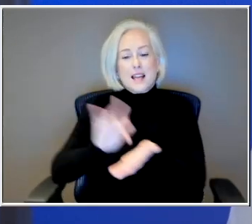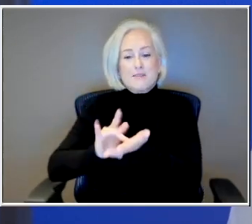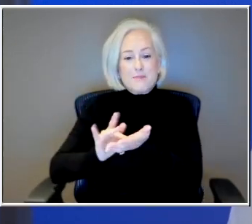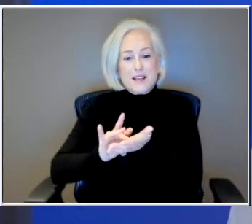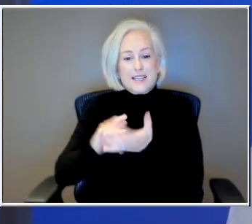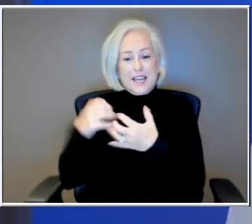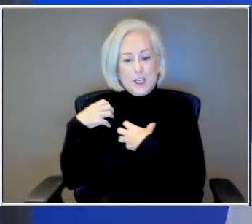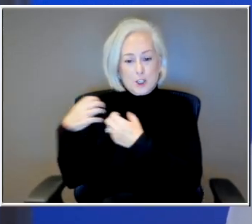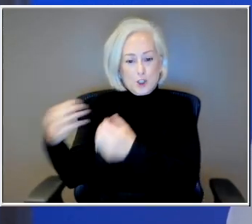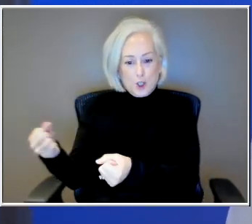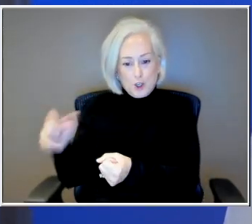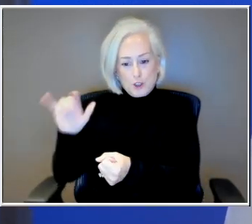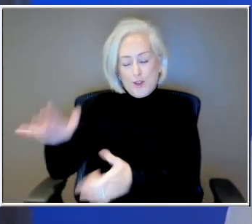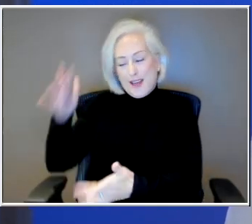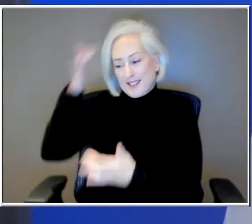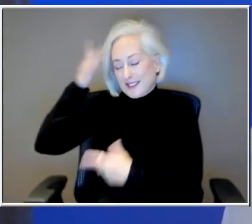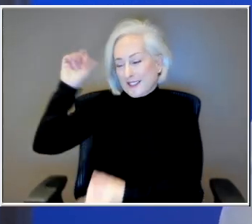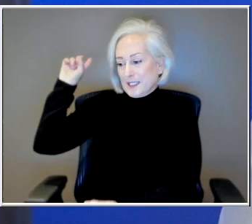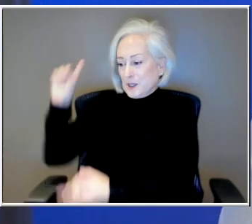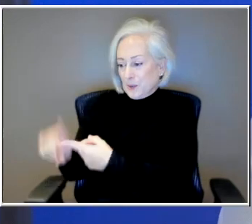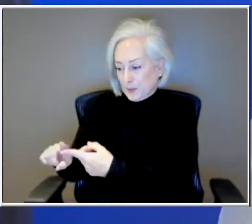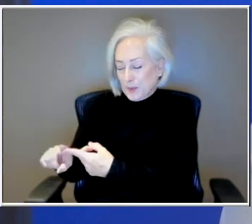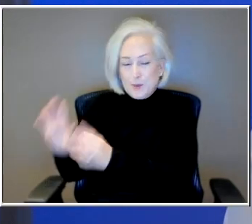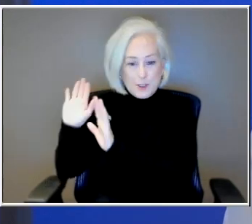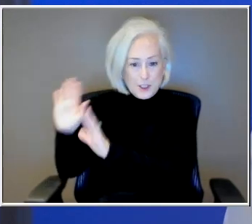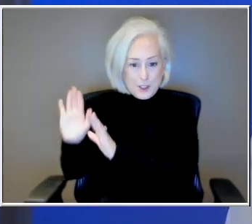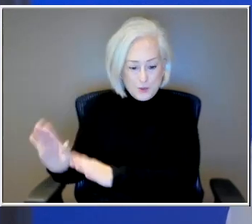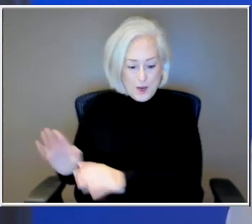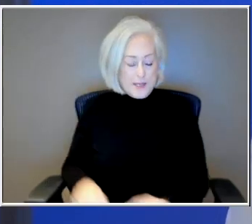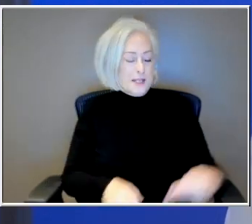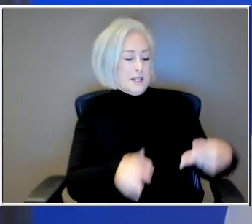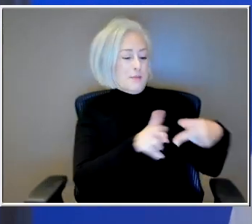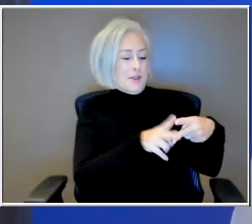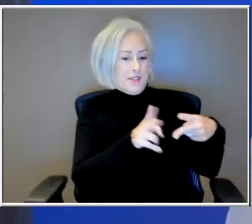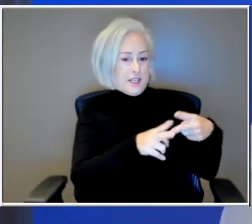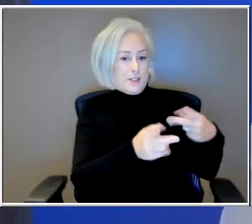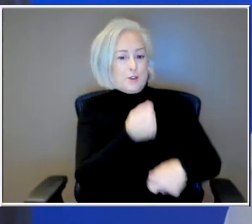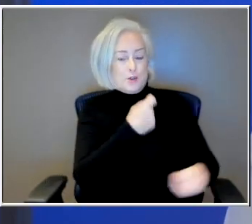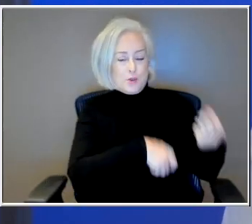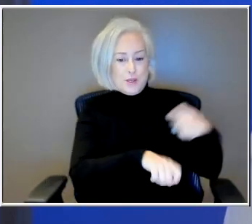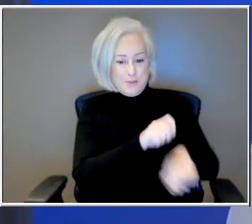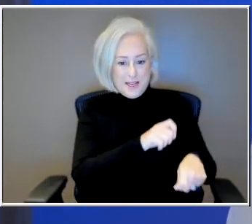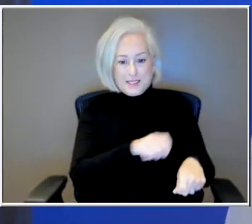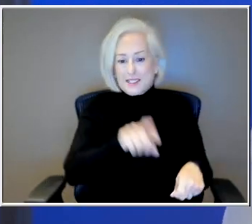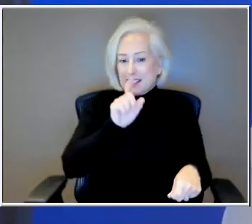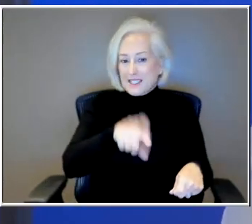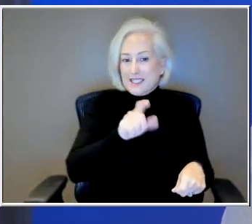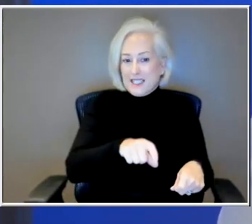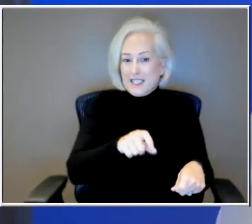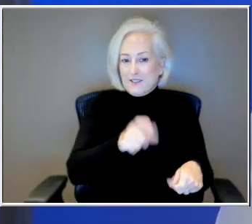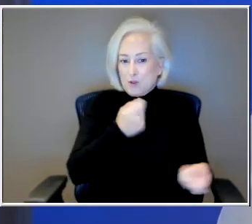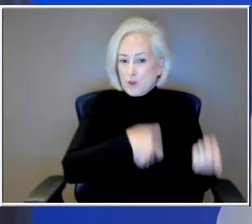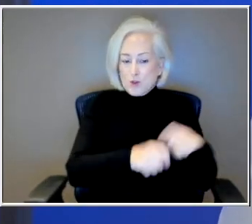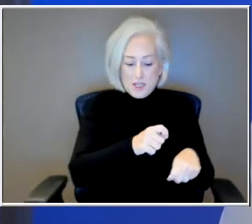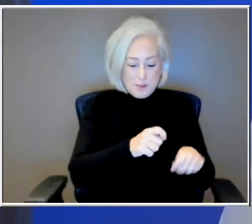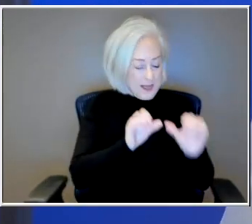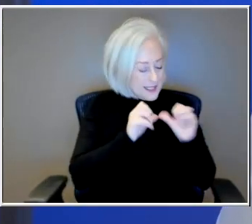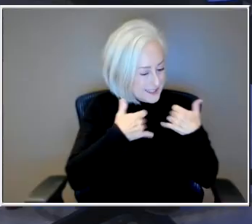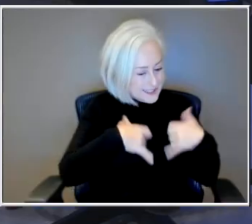And so that's been a great breakthrough, but other diseases have come and taken the place. So the need for transplant has not decreased at all. In fact, it's gone